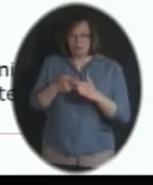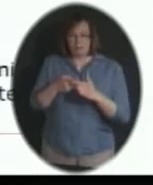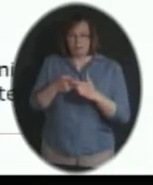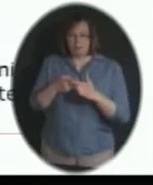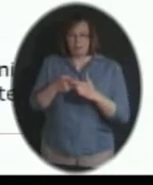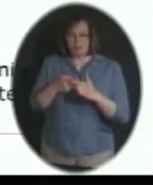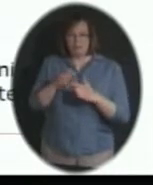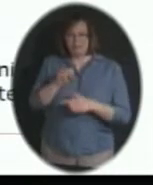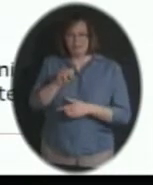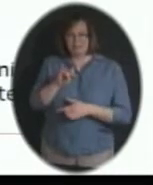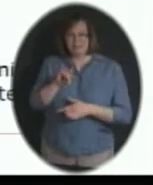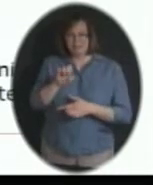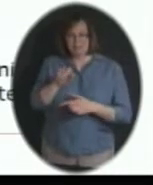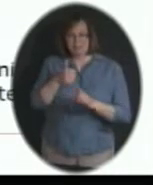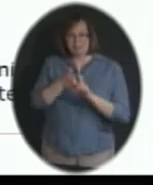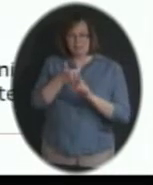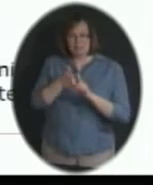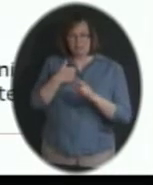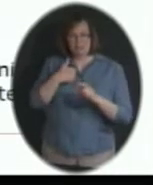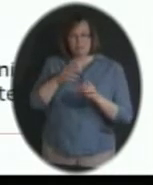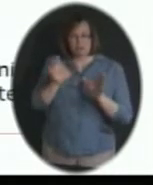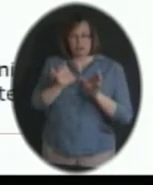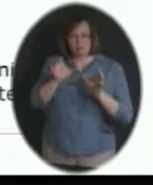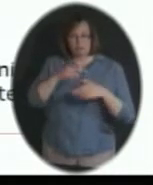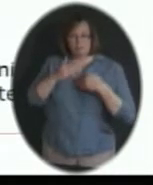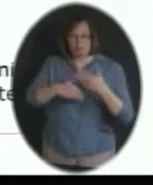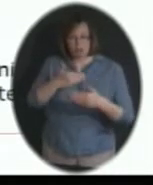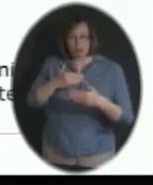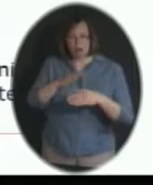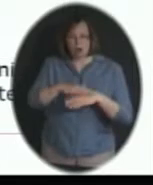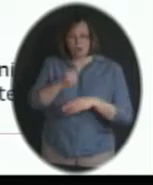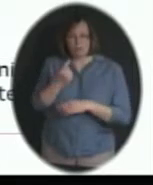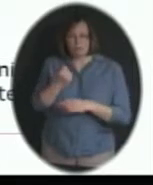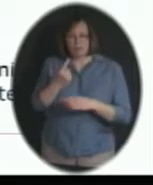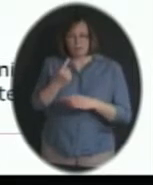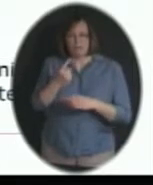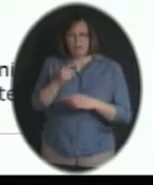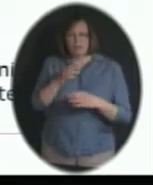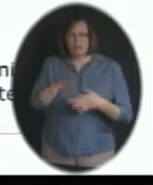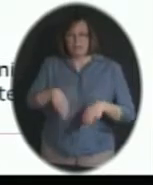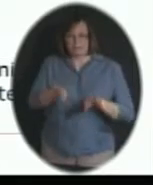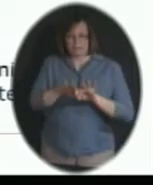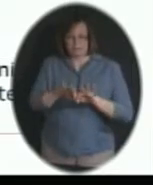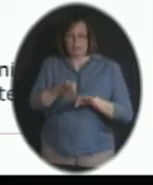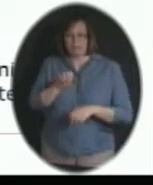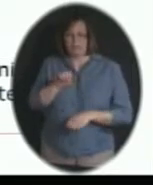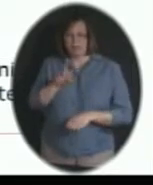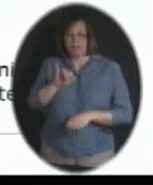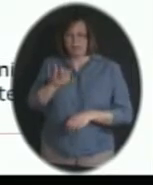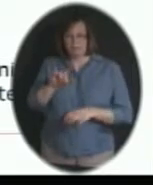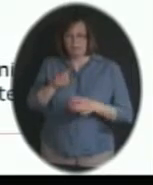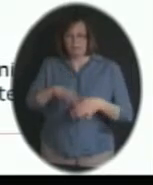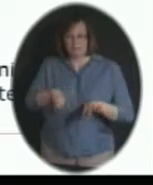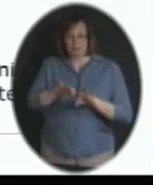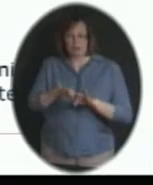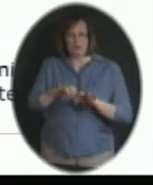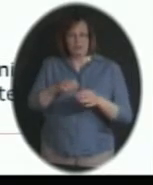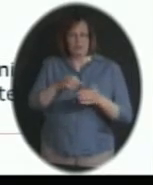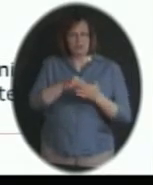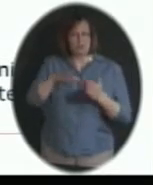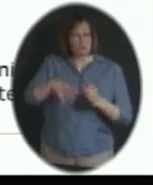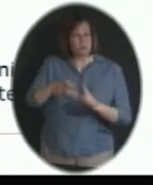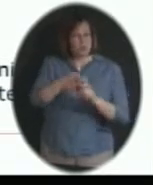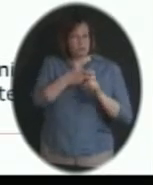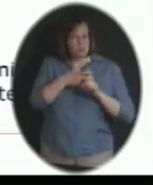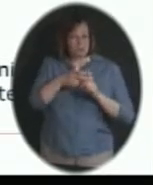the sites themselves go through a certification process on the 11 Avid essentials. And they cover such things as student